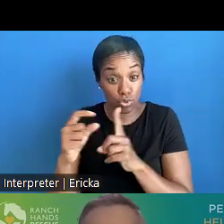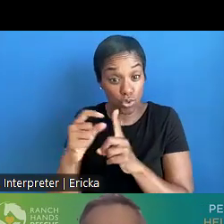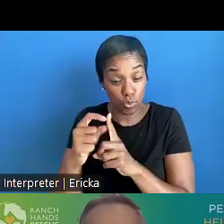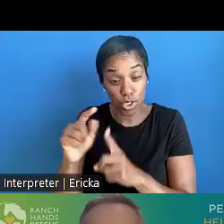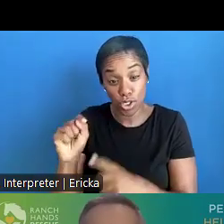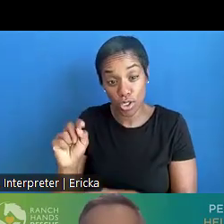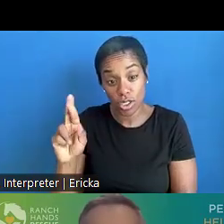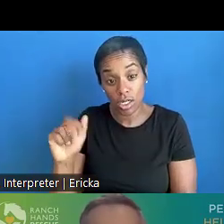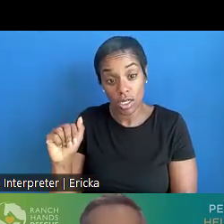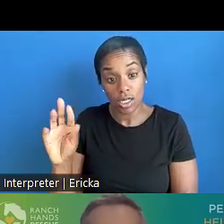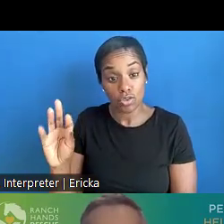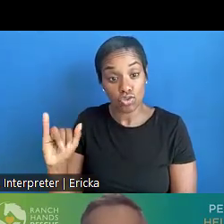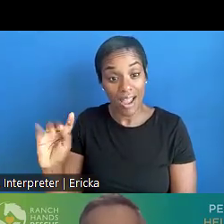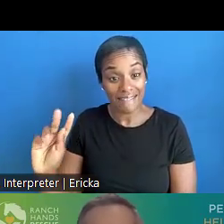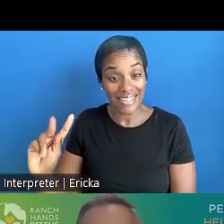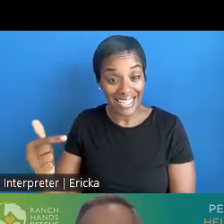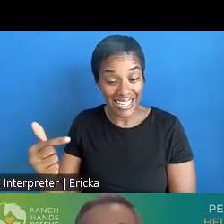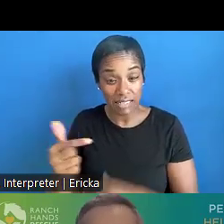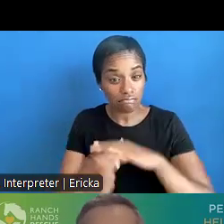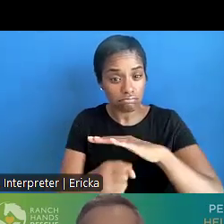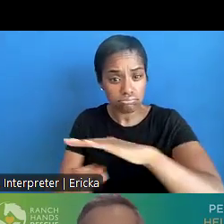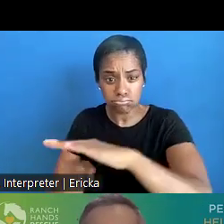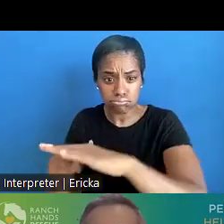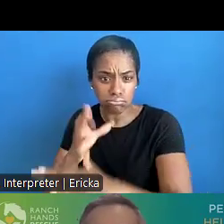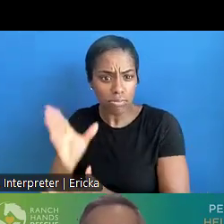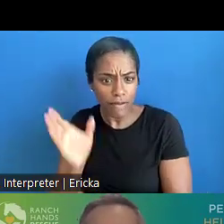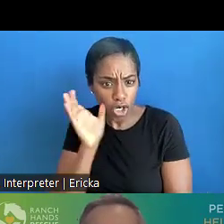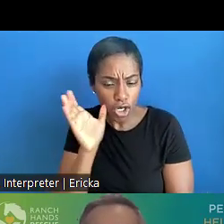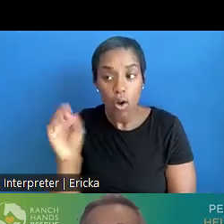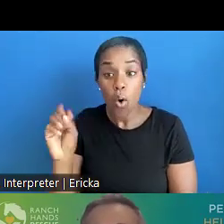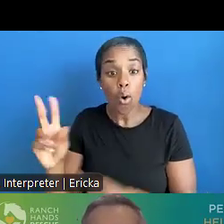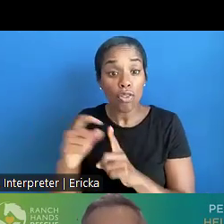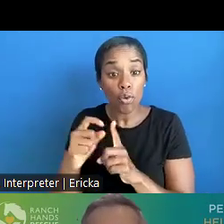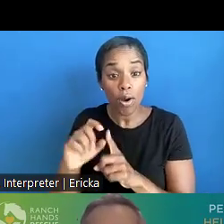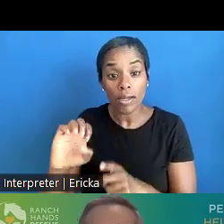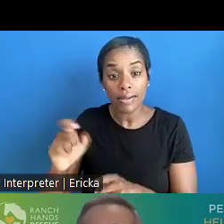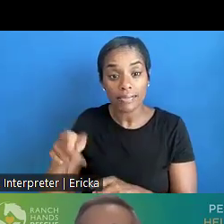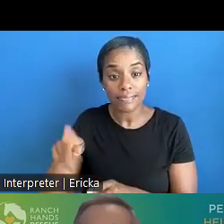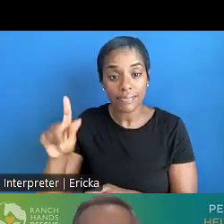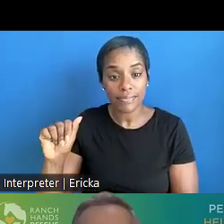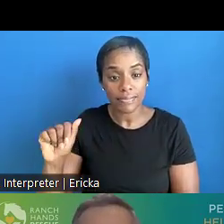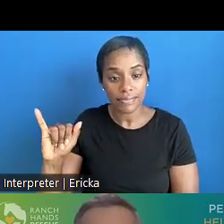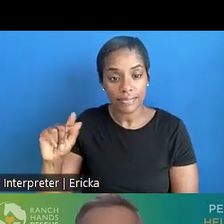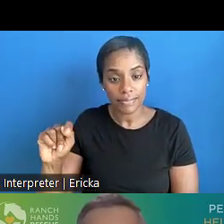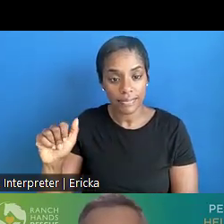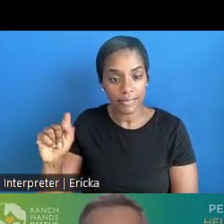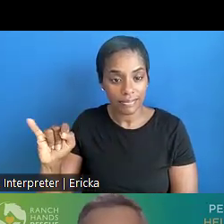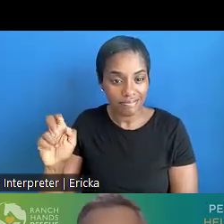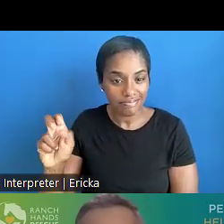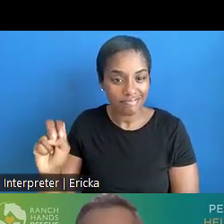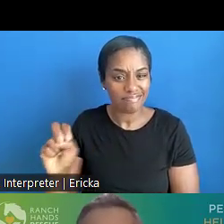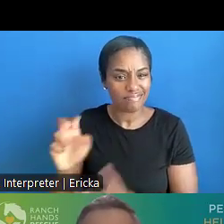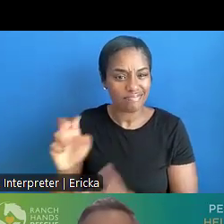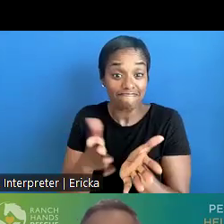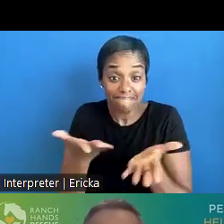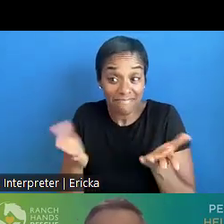trafficking. They've never heard the term exploitation. These words are foreign. And this includes domestic